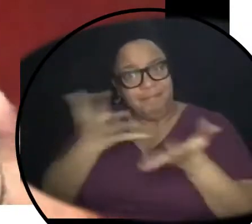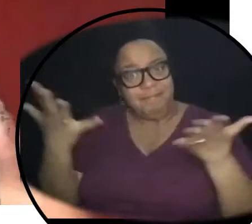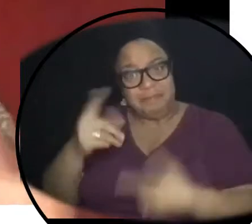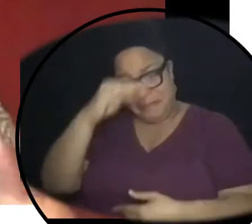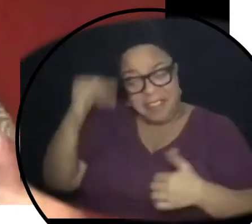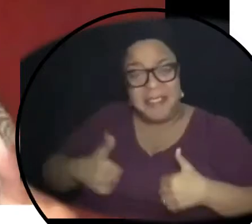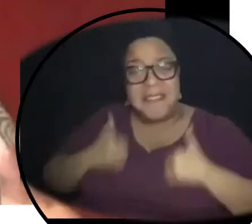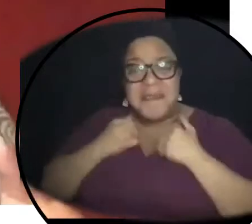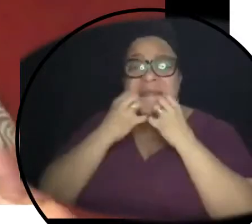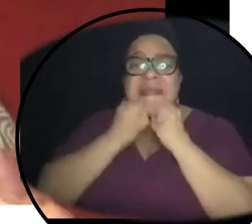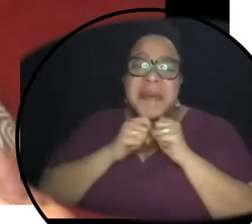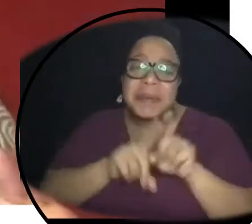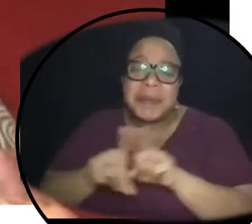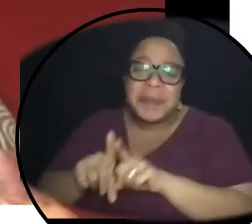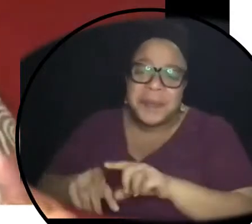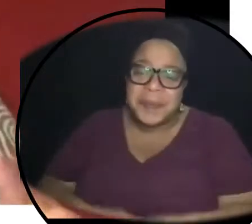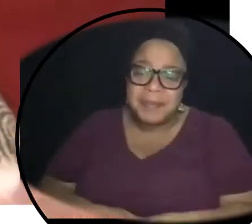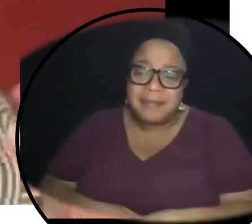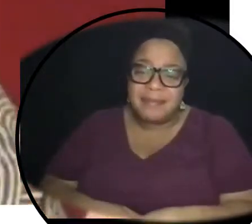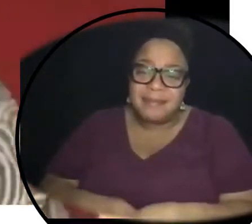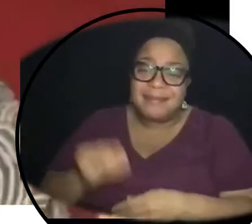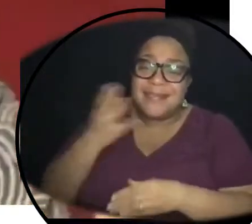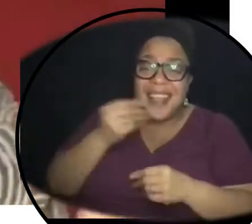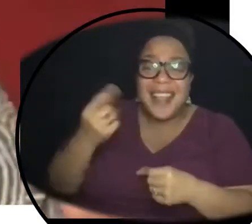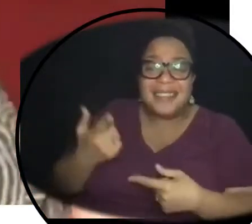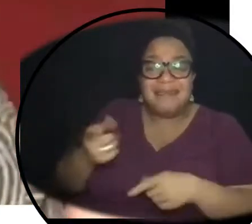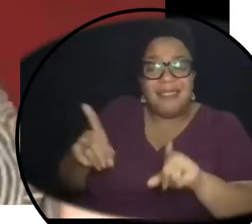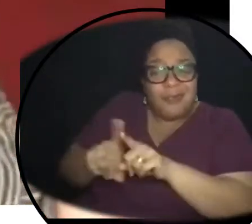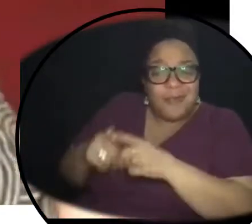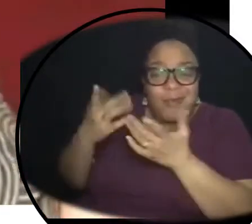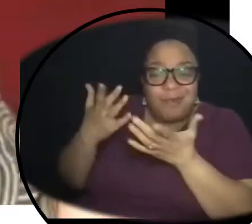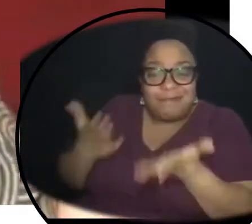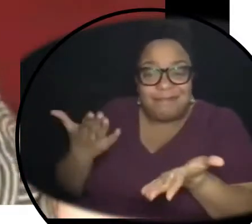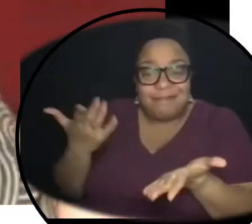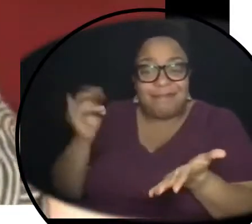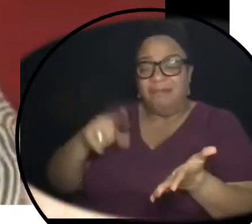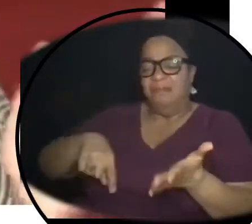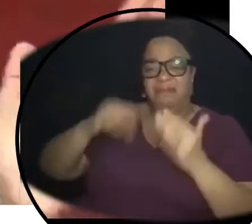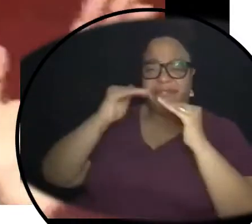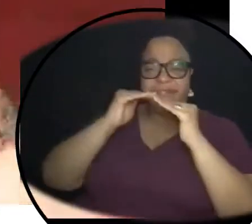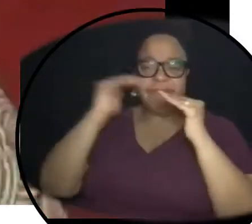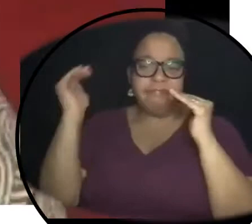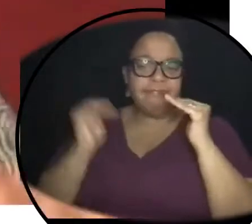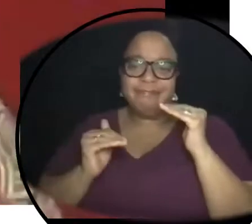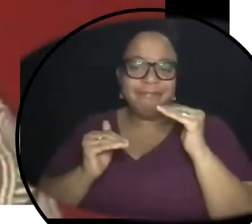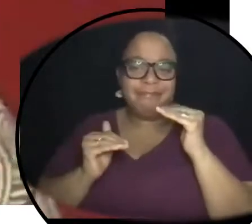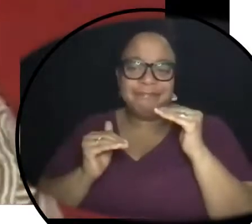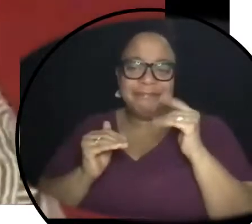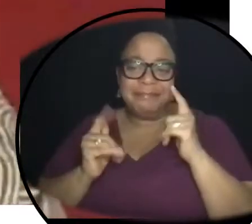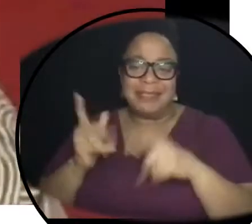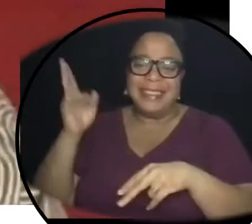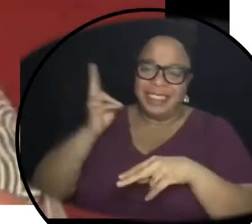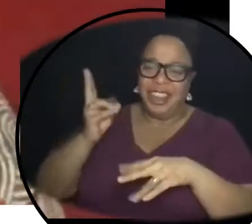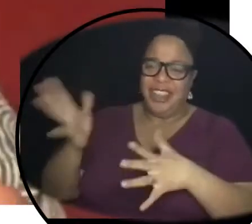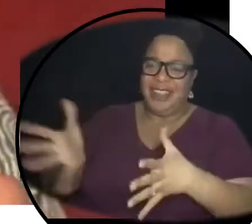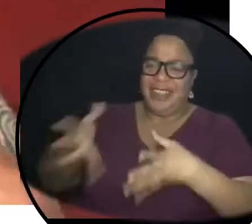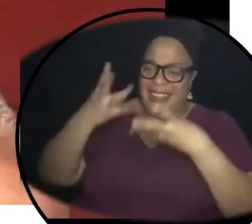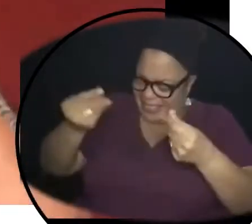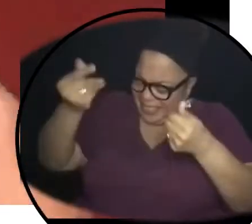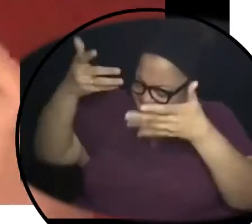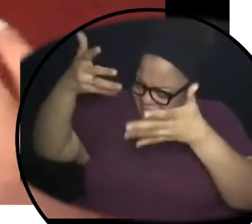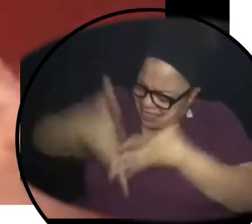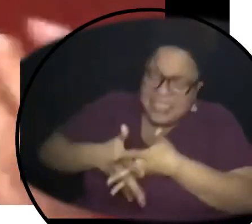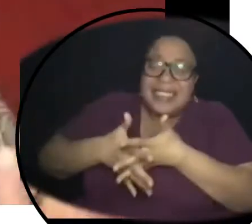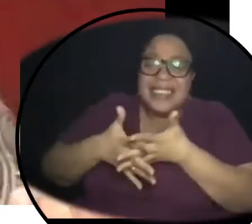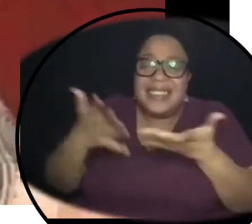that were colonized by Italy and other European countries. Just like it's no coincidence to me that